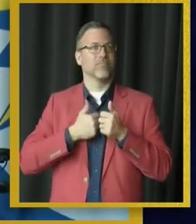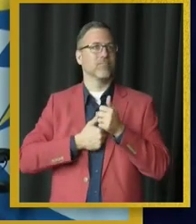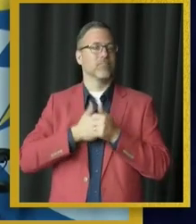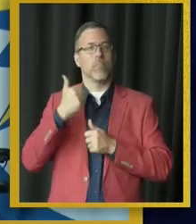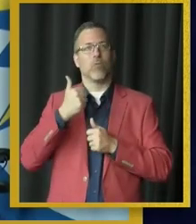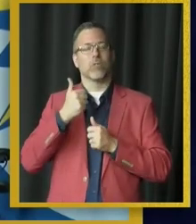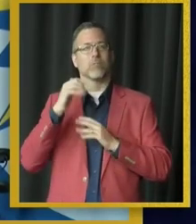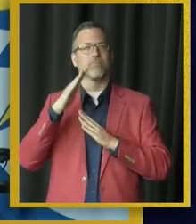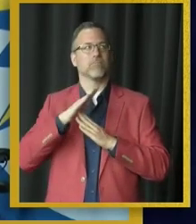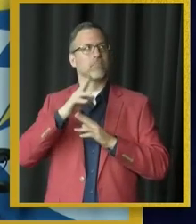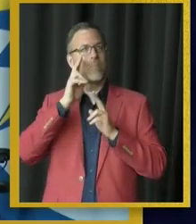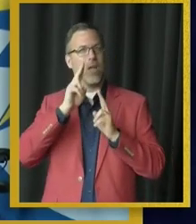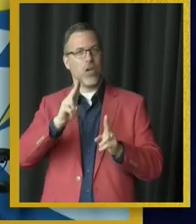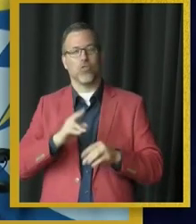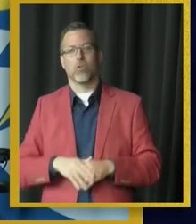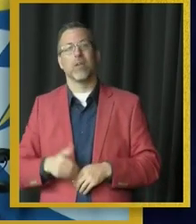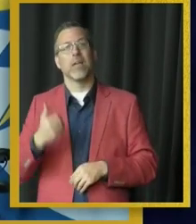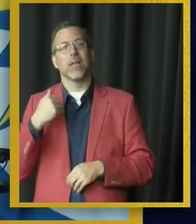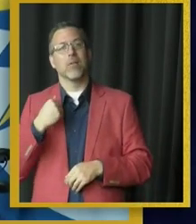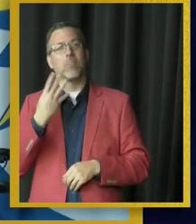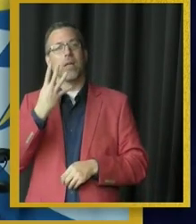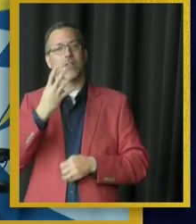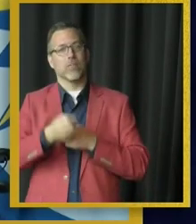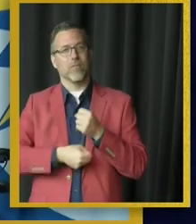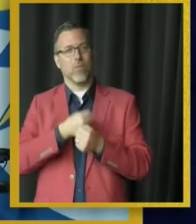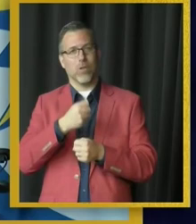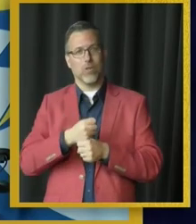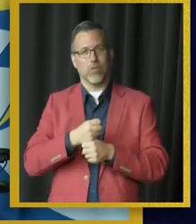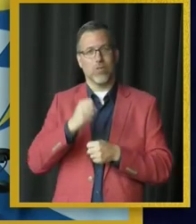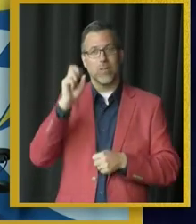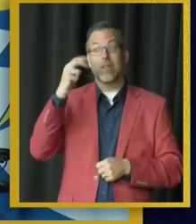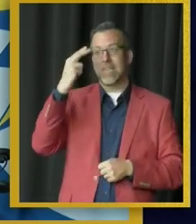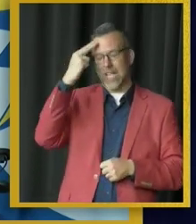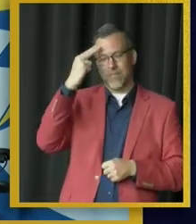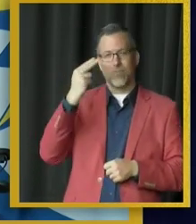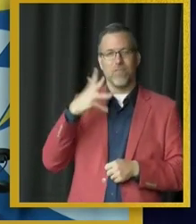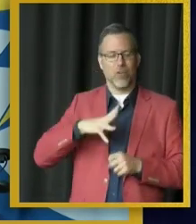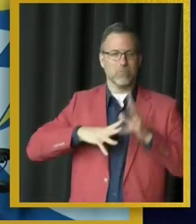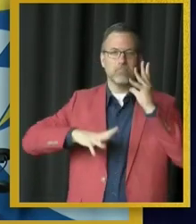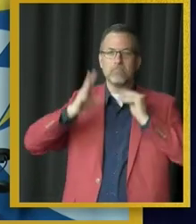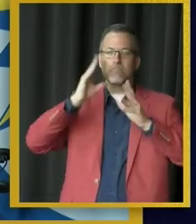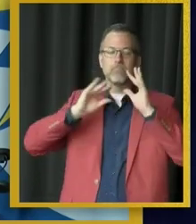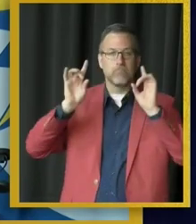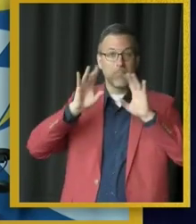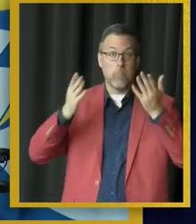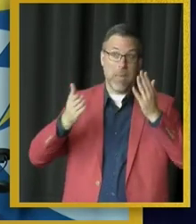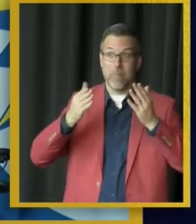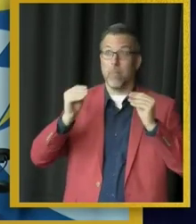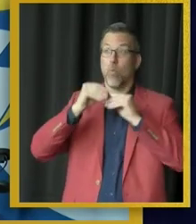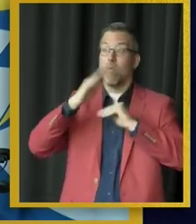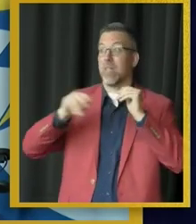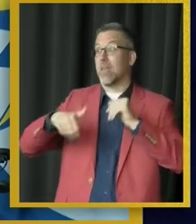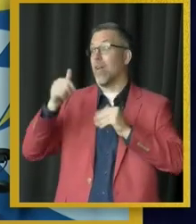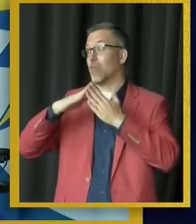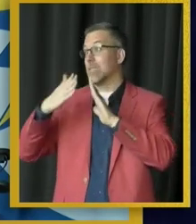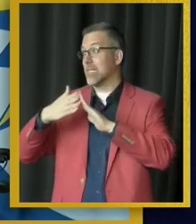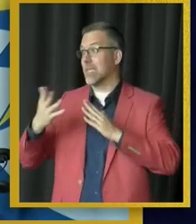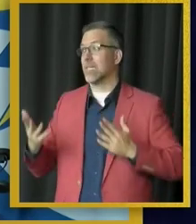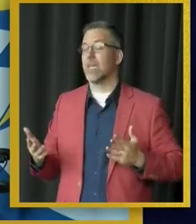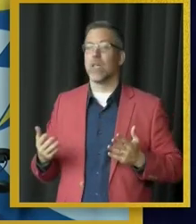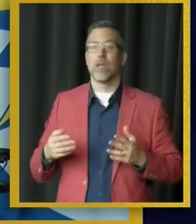And over the last 4 years, Nashville has been tested, maybe more than any city in America, or